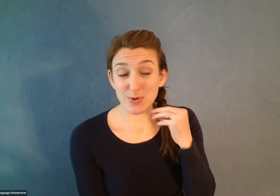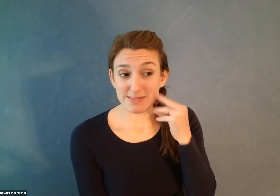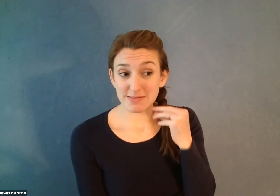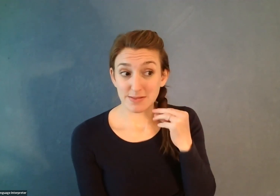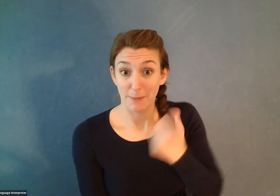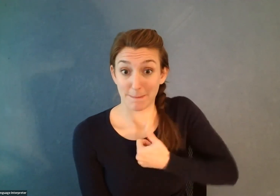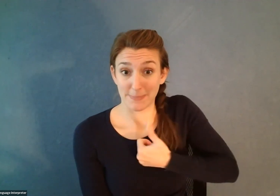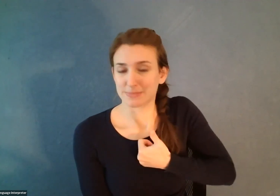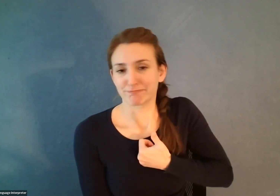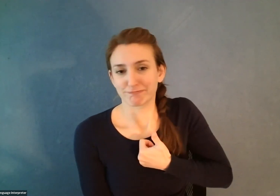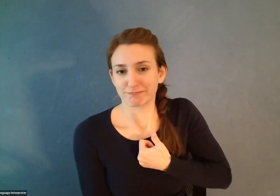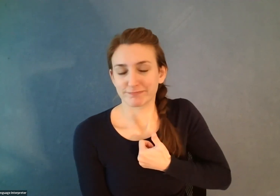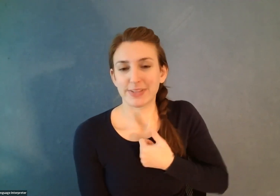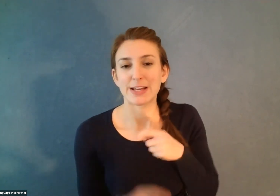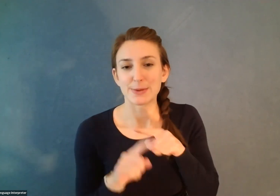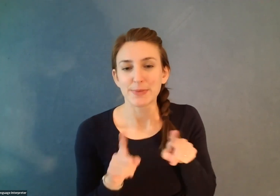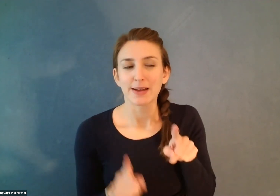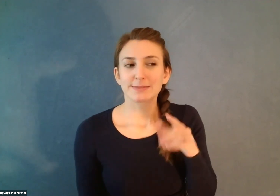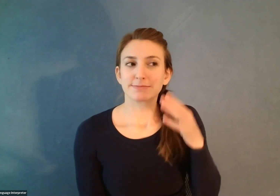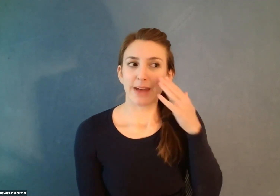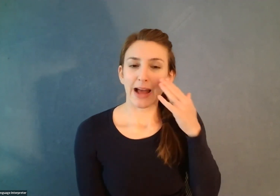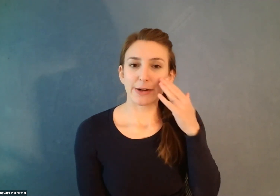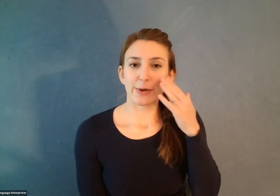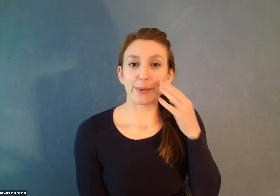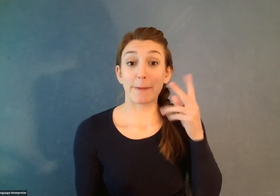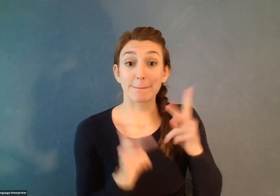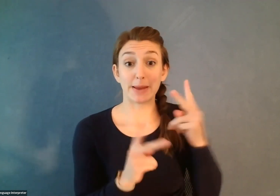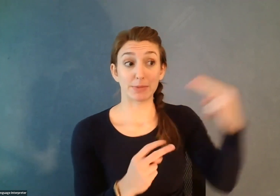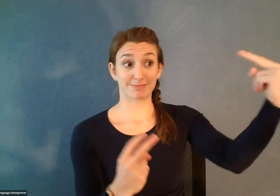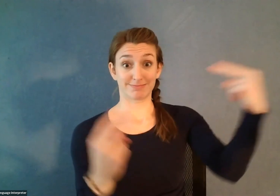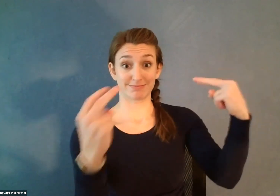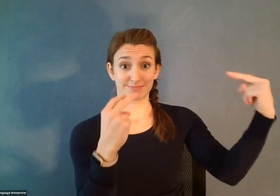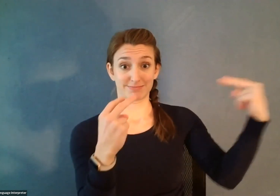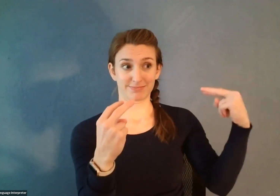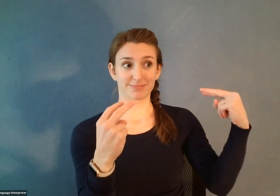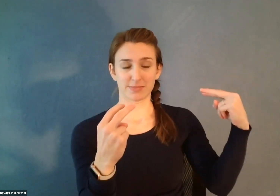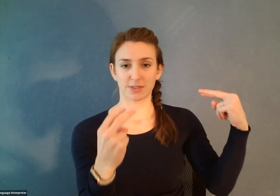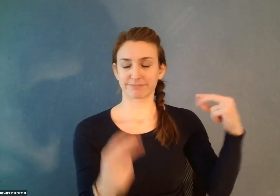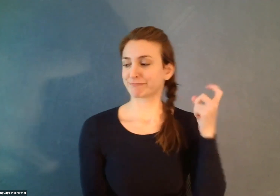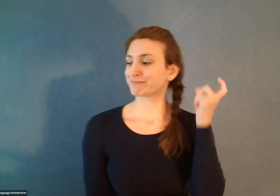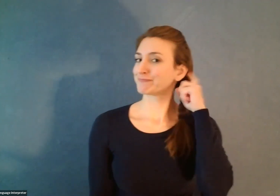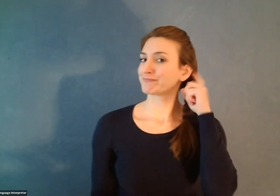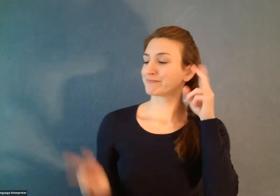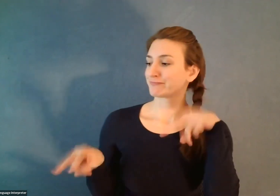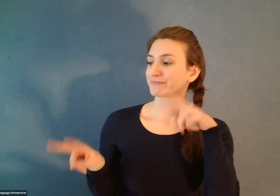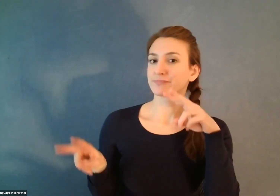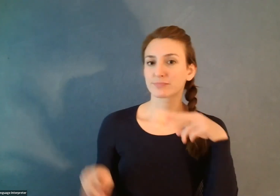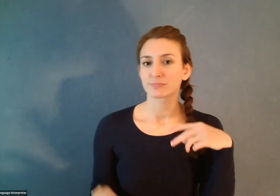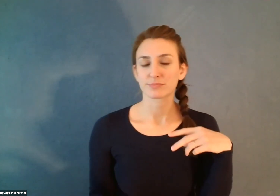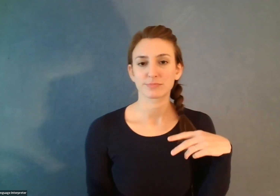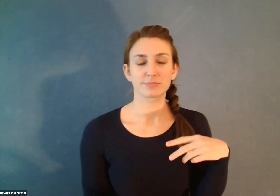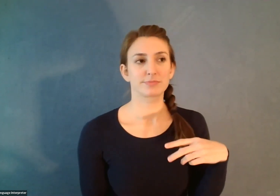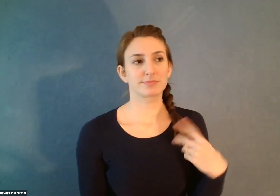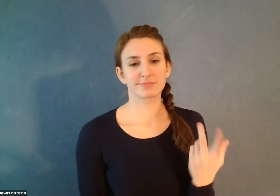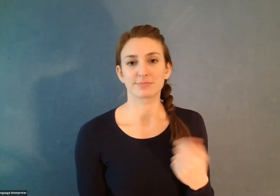if general stereotypes can be intimidating enough, you don't really need to have those, firsthand experiences. General stereotypes of,